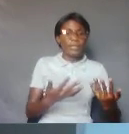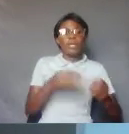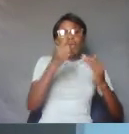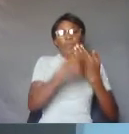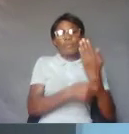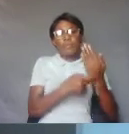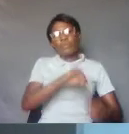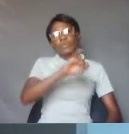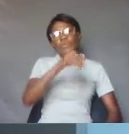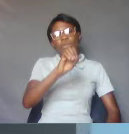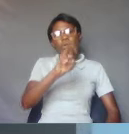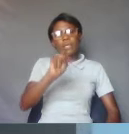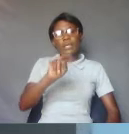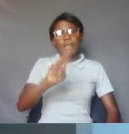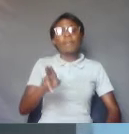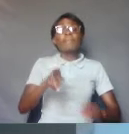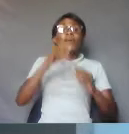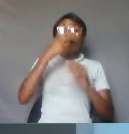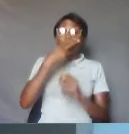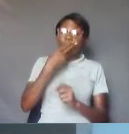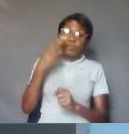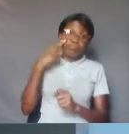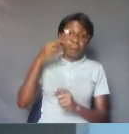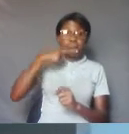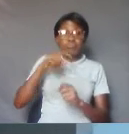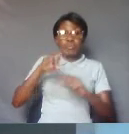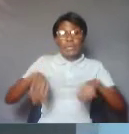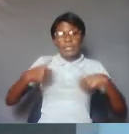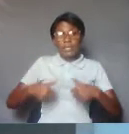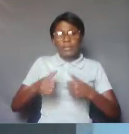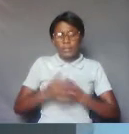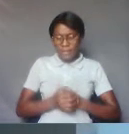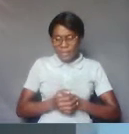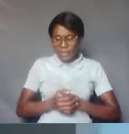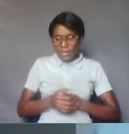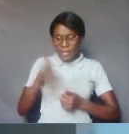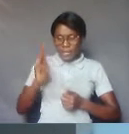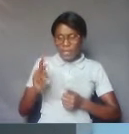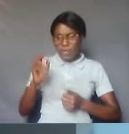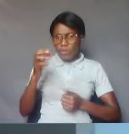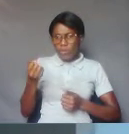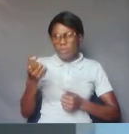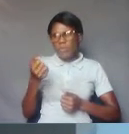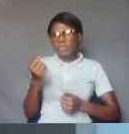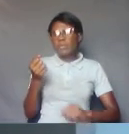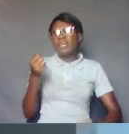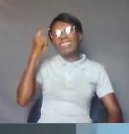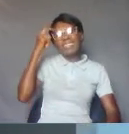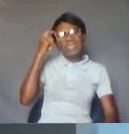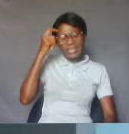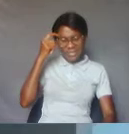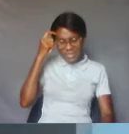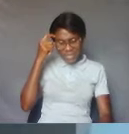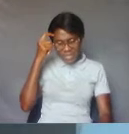a blind New Testament scholar, said that there was almost like the assumption that cure had to